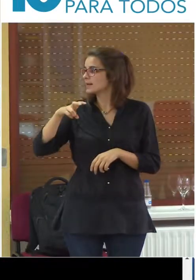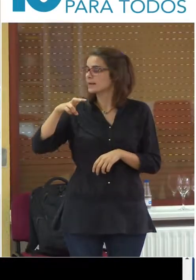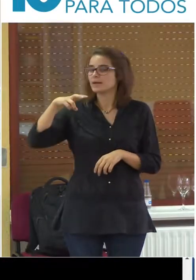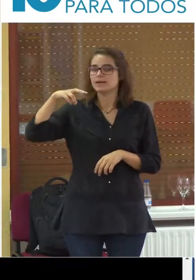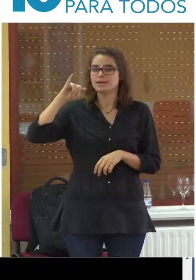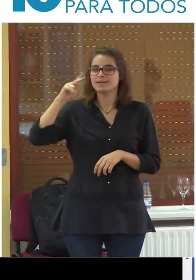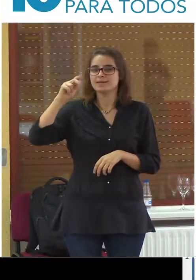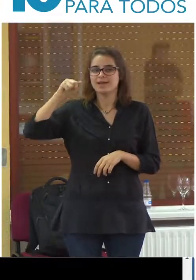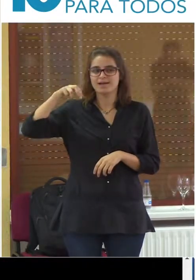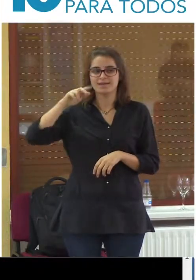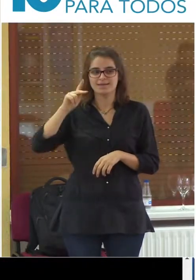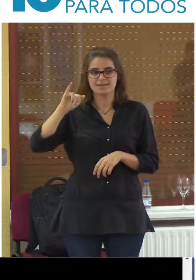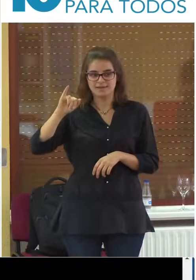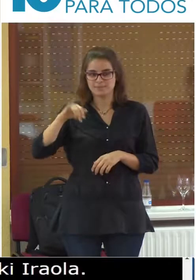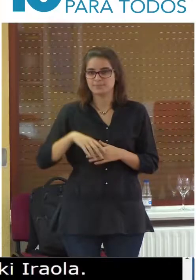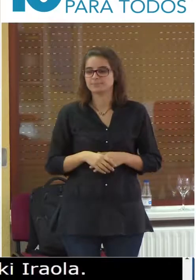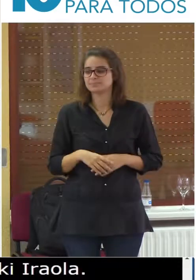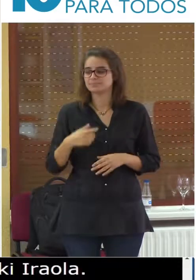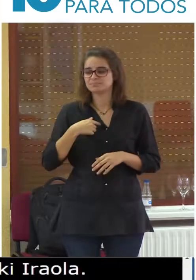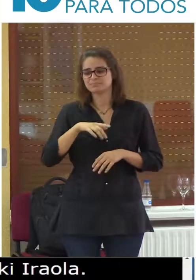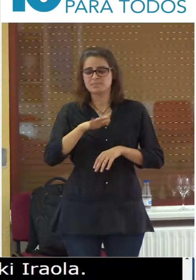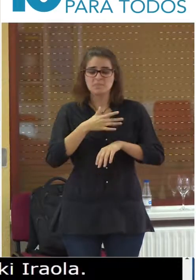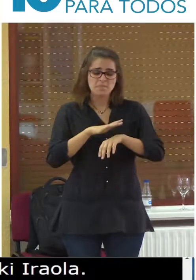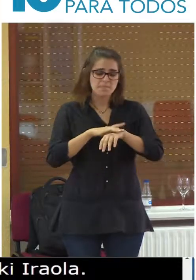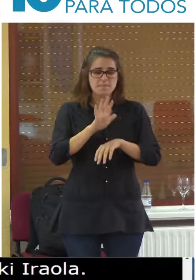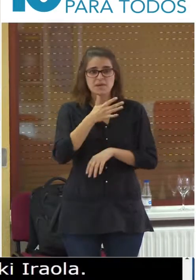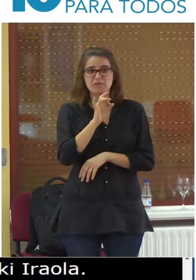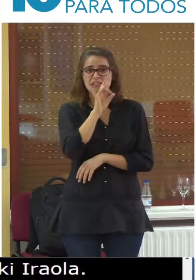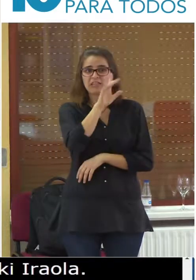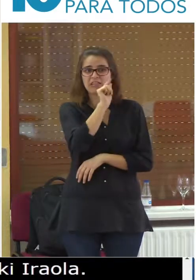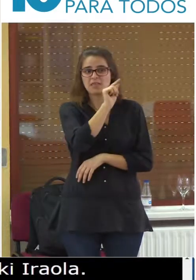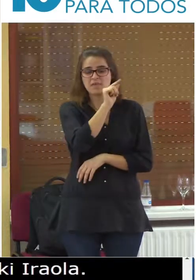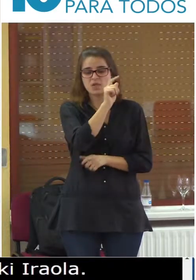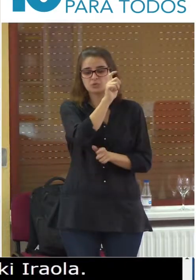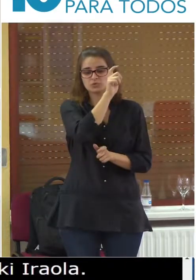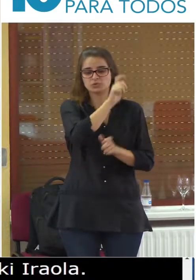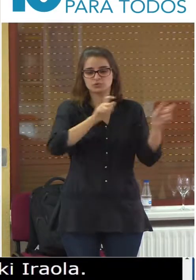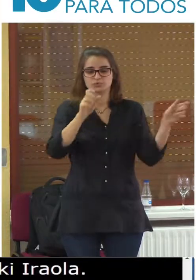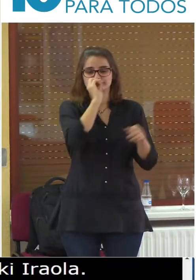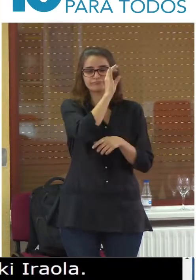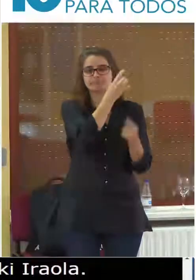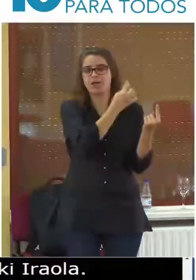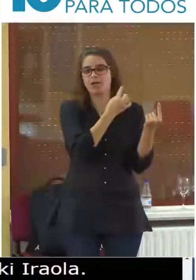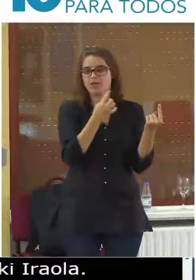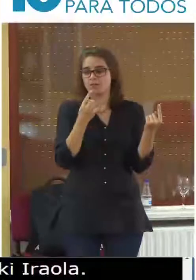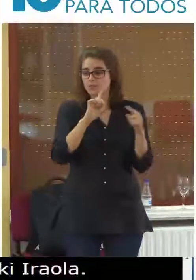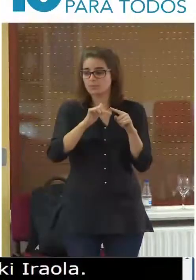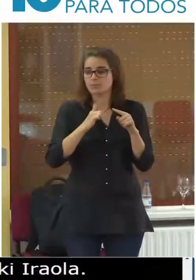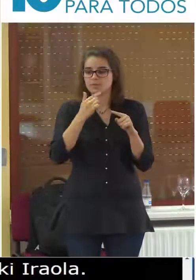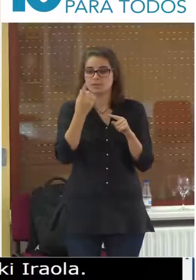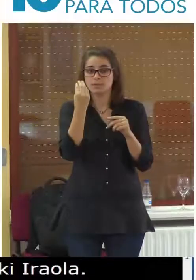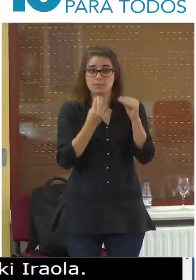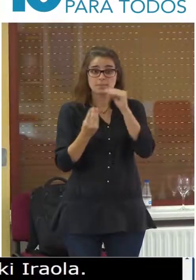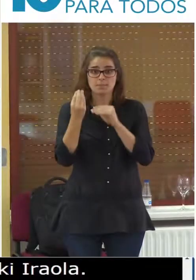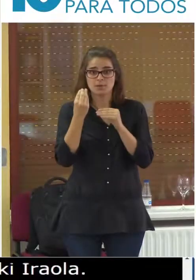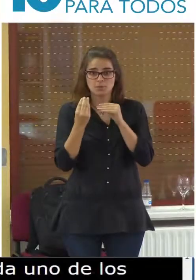I have here with me Tomás de Andrés, Iván Carmona and Iñaki Iraola. We are going to have 15 minutes